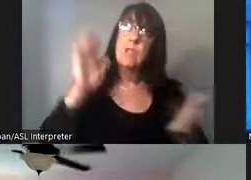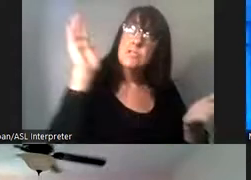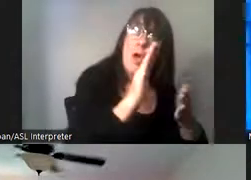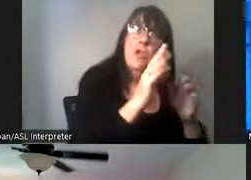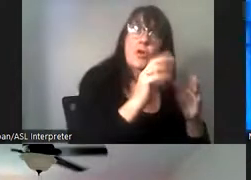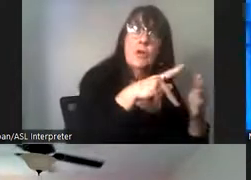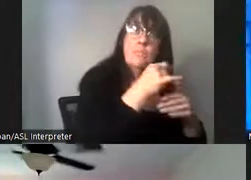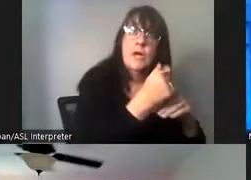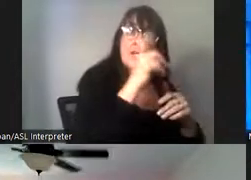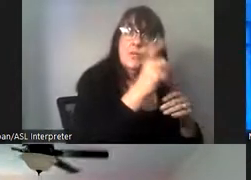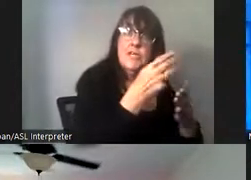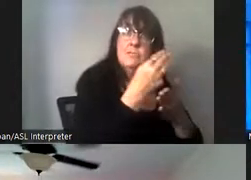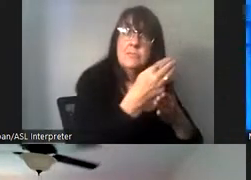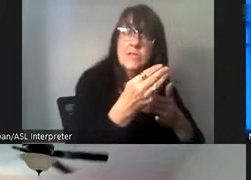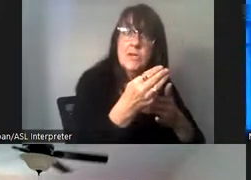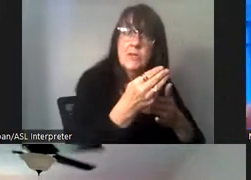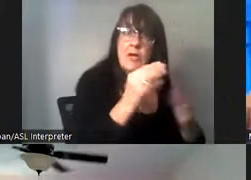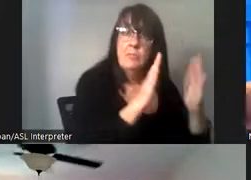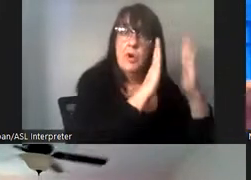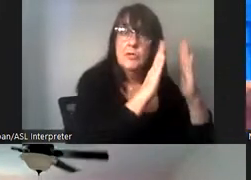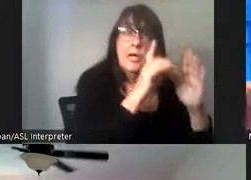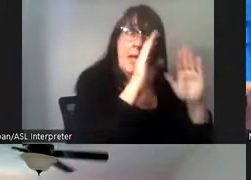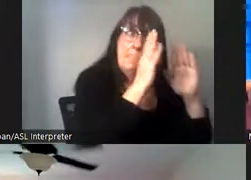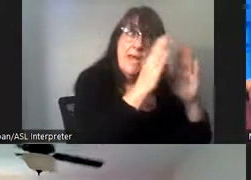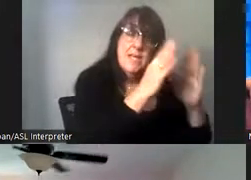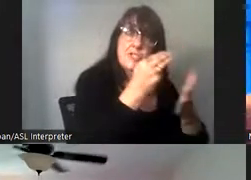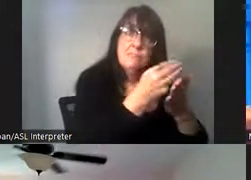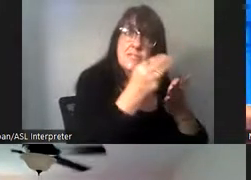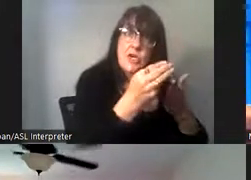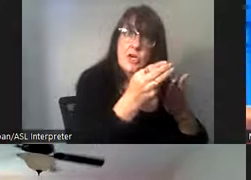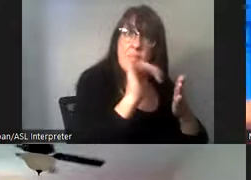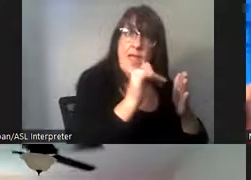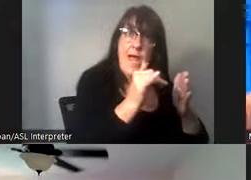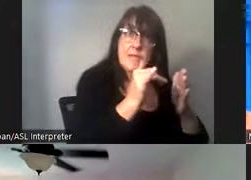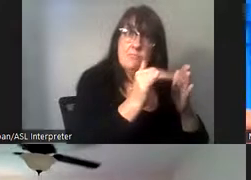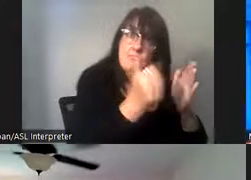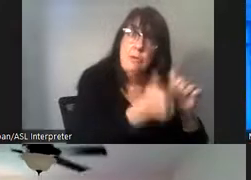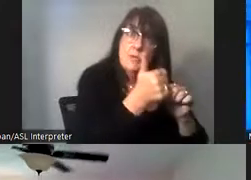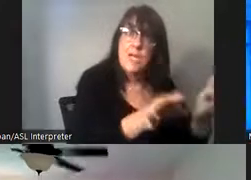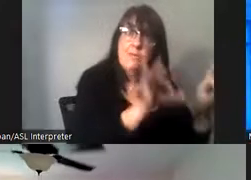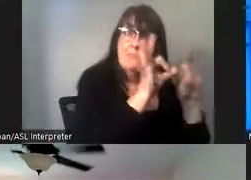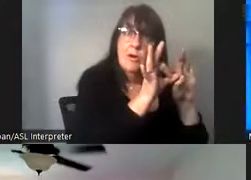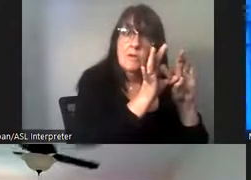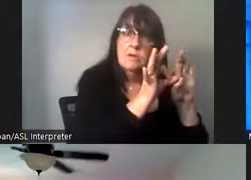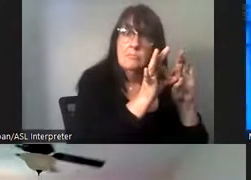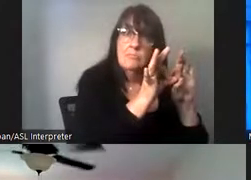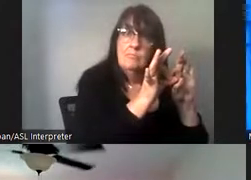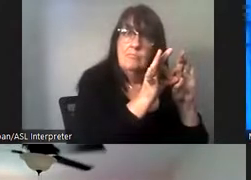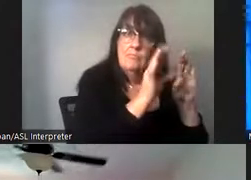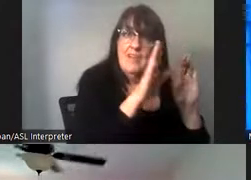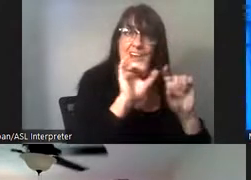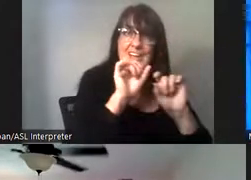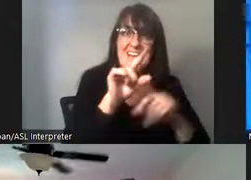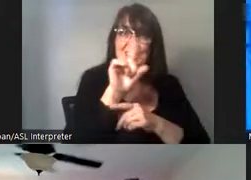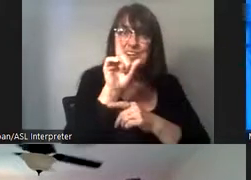they said, we need a materials approach. We need to pay attention to the materials that matter most. And here I'll just put in a plug for answering a question that